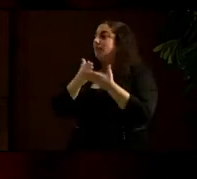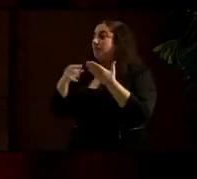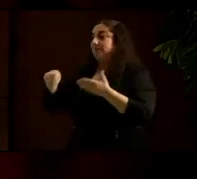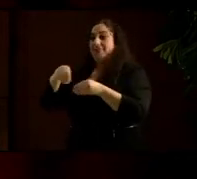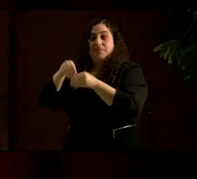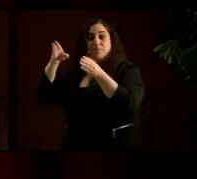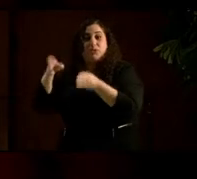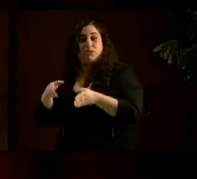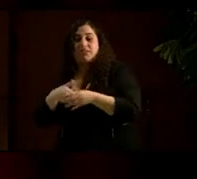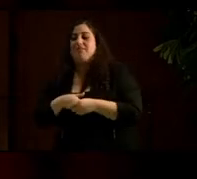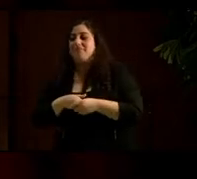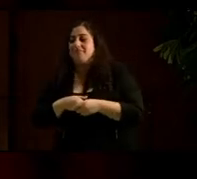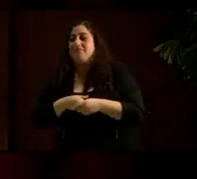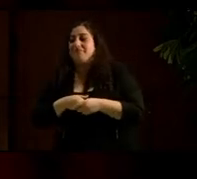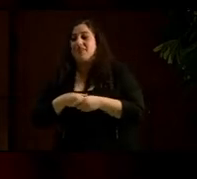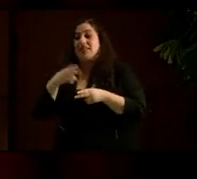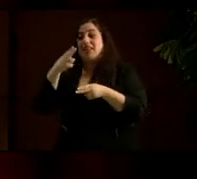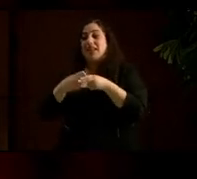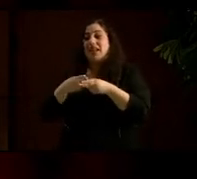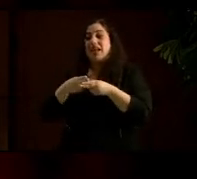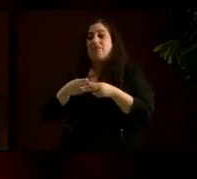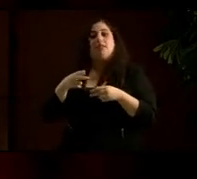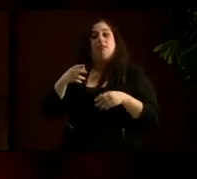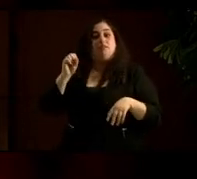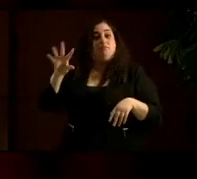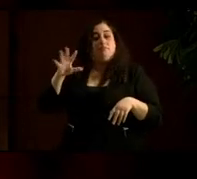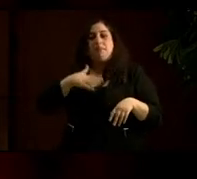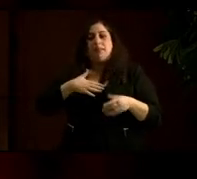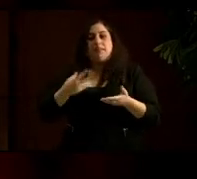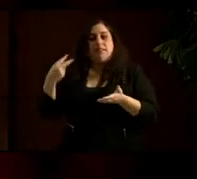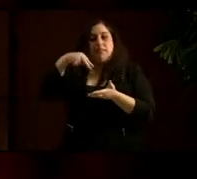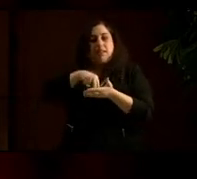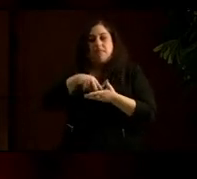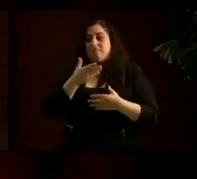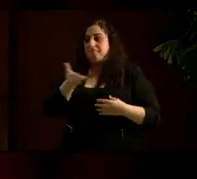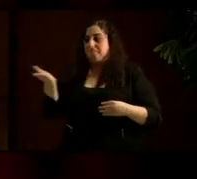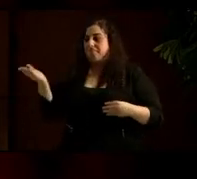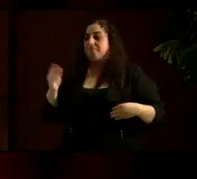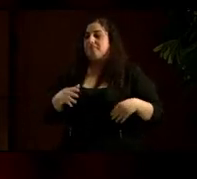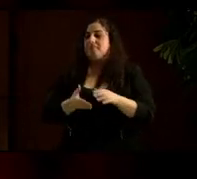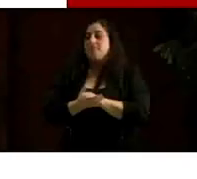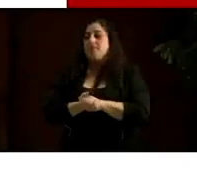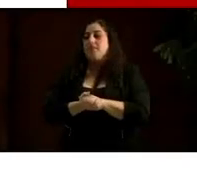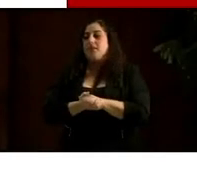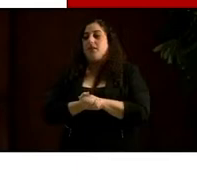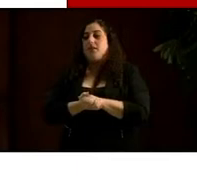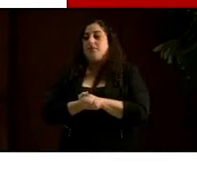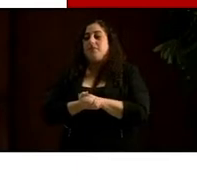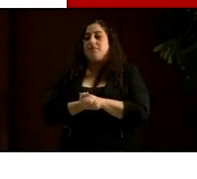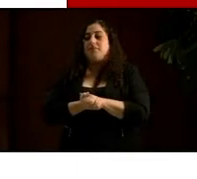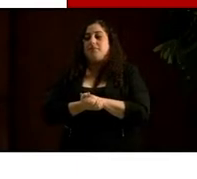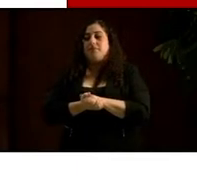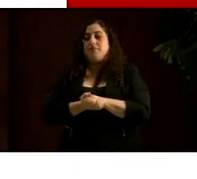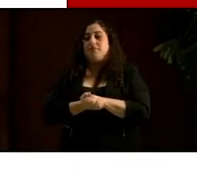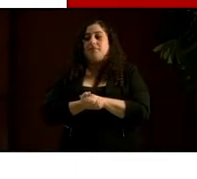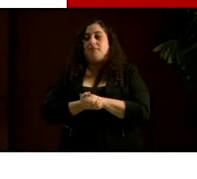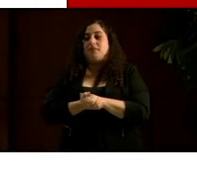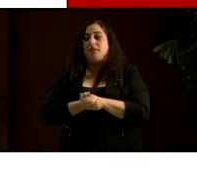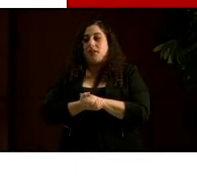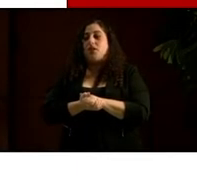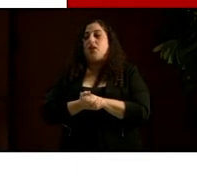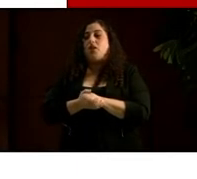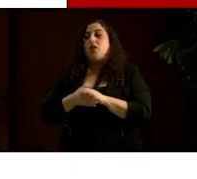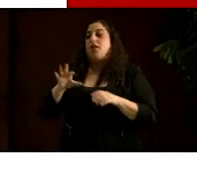until all are introduced? This year's Team Effort Award is the group behind the Virtual Faculty Instruction Technology Center, or